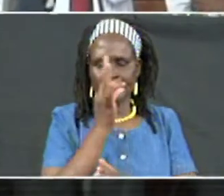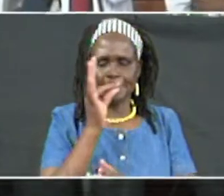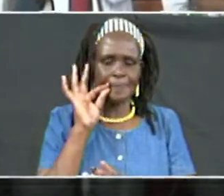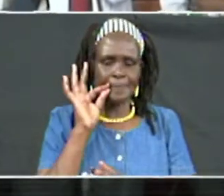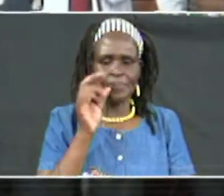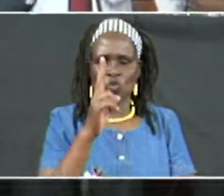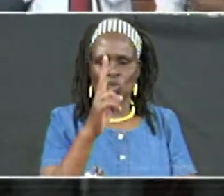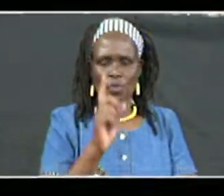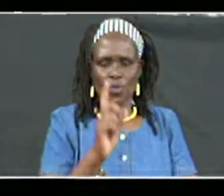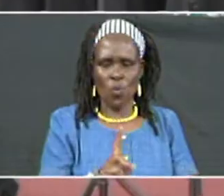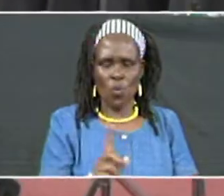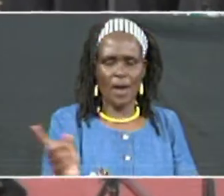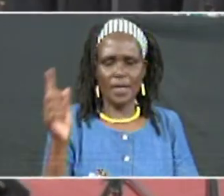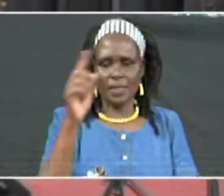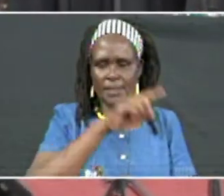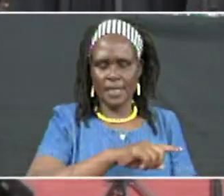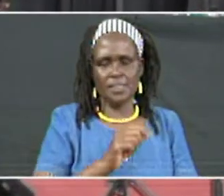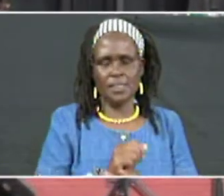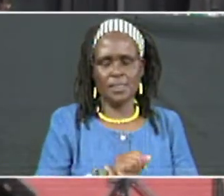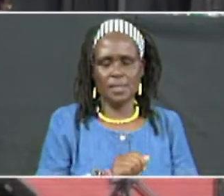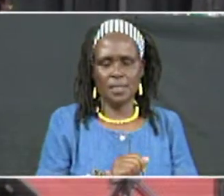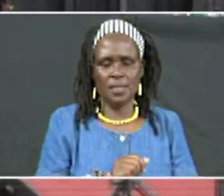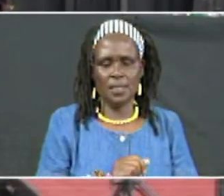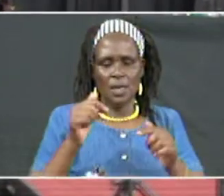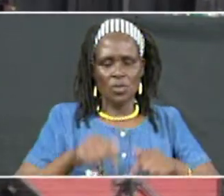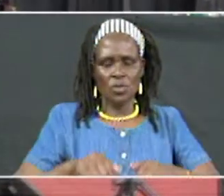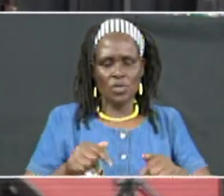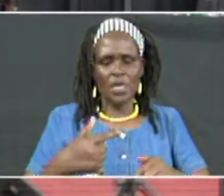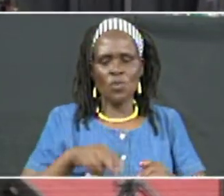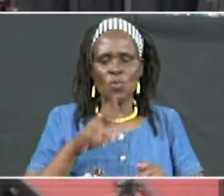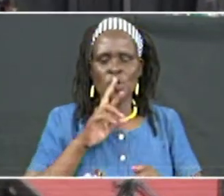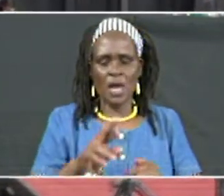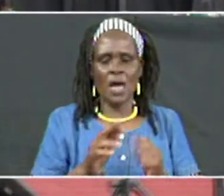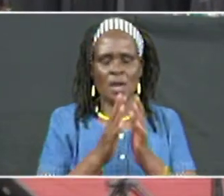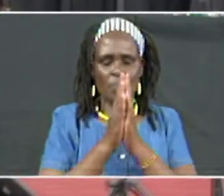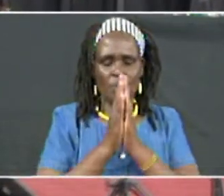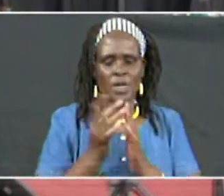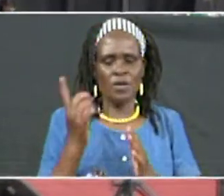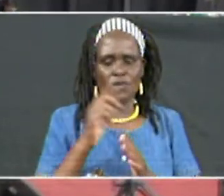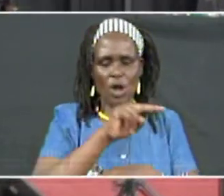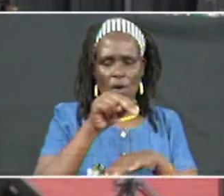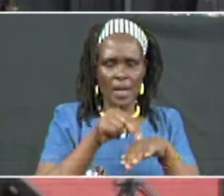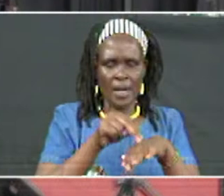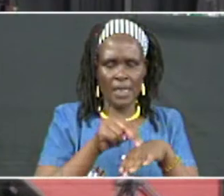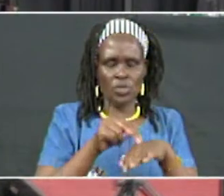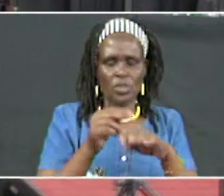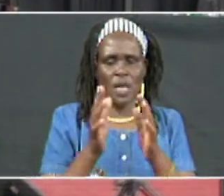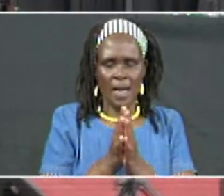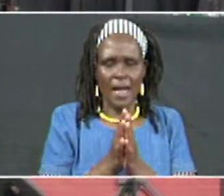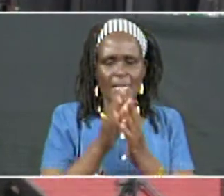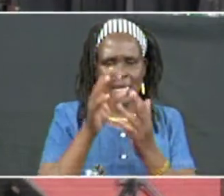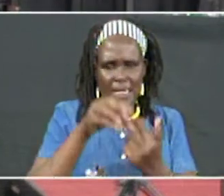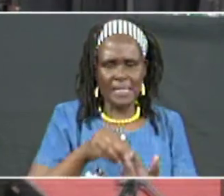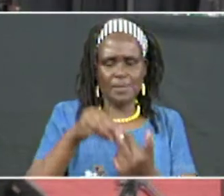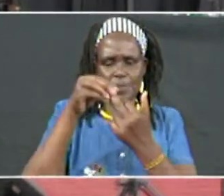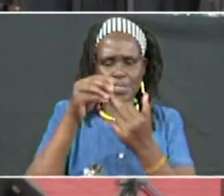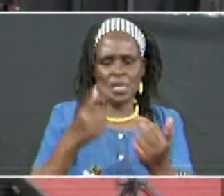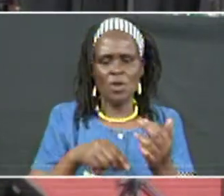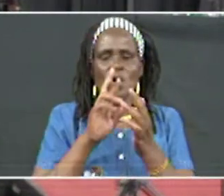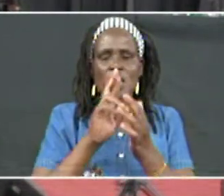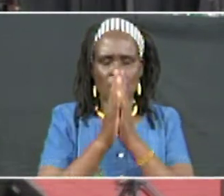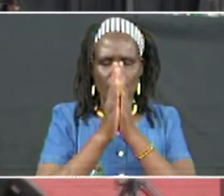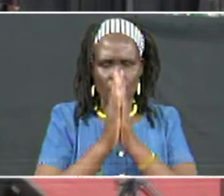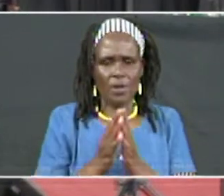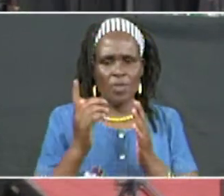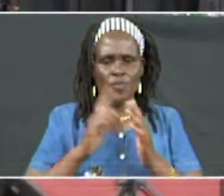days, today we are praying for our nation, and in particular, Lord, we are praying for the campaigns